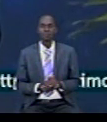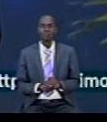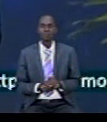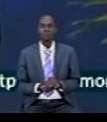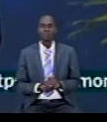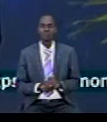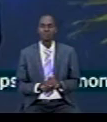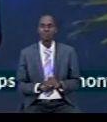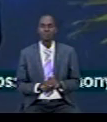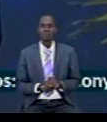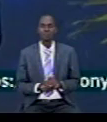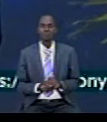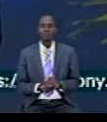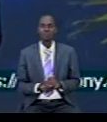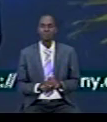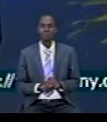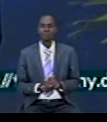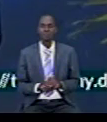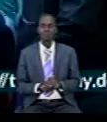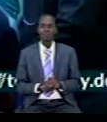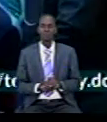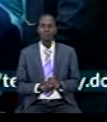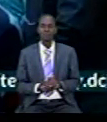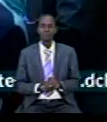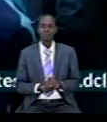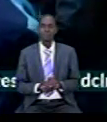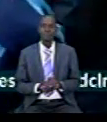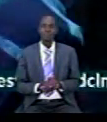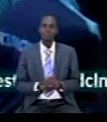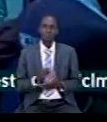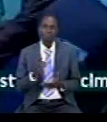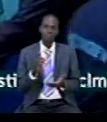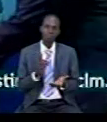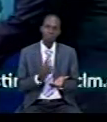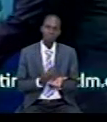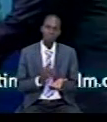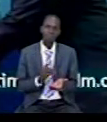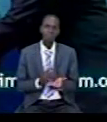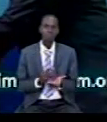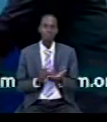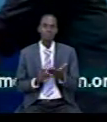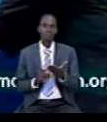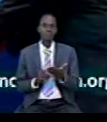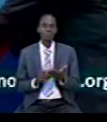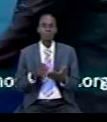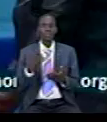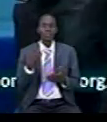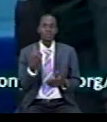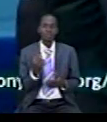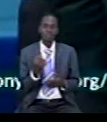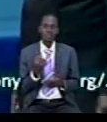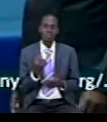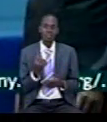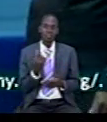I am Dr. Sunday Rinle, a medical practitioner. The summary of the sister that just